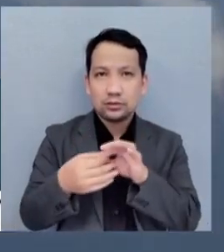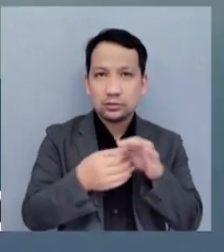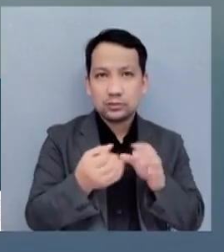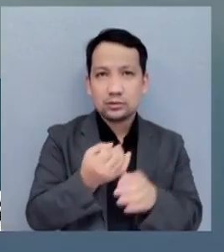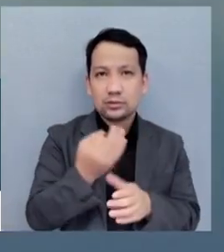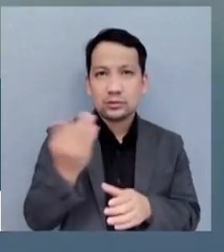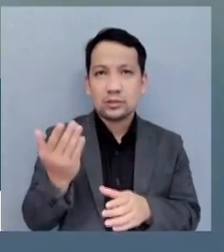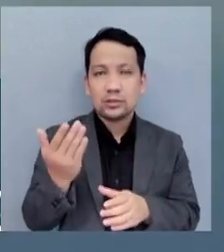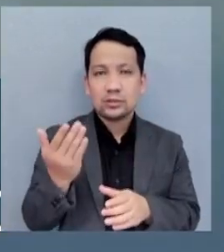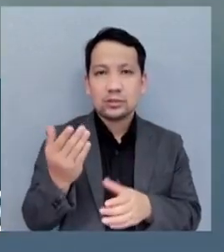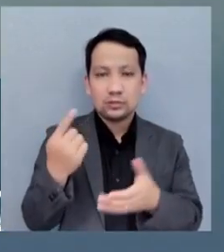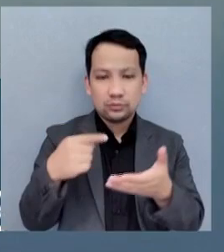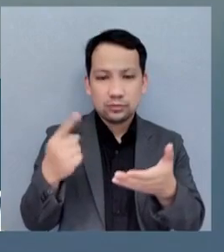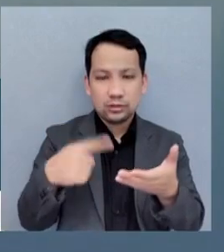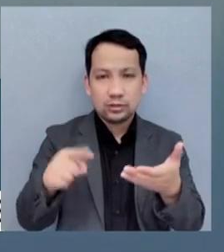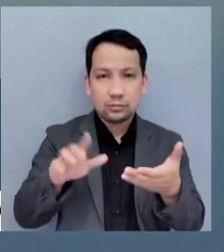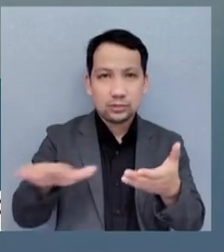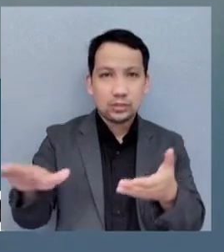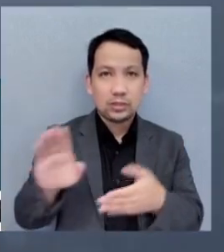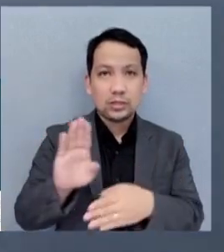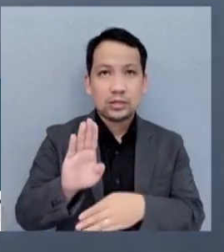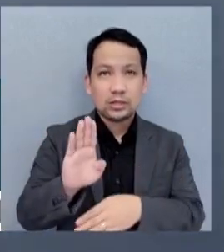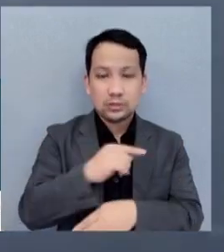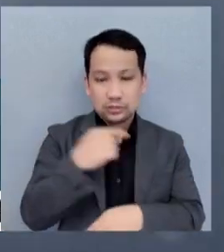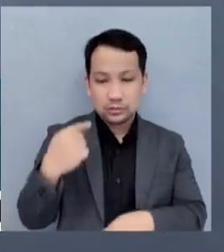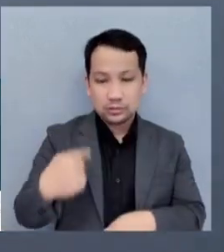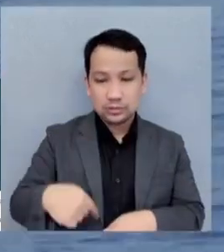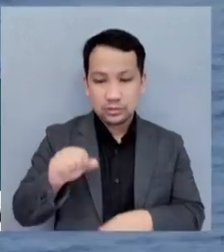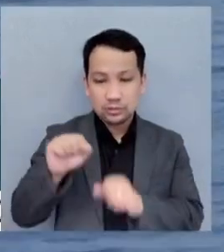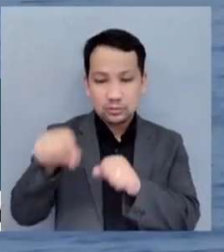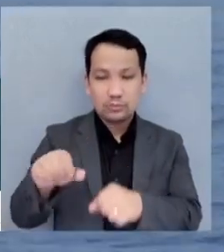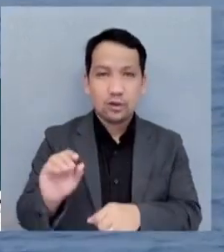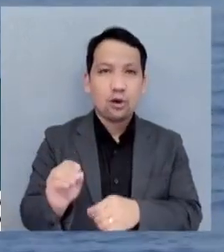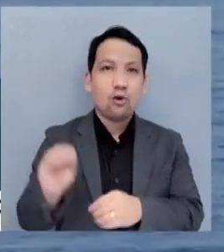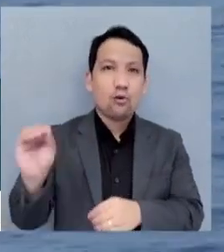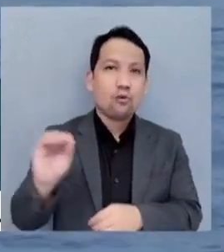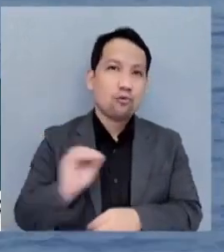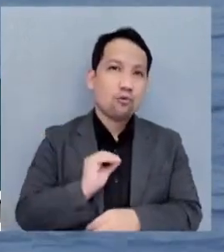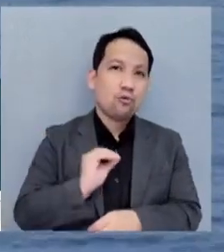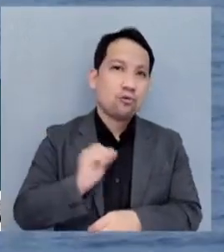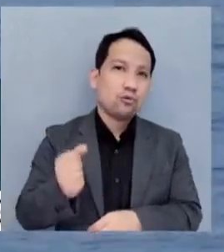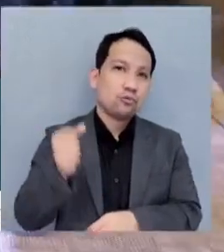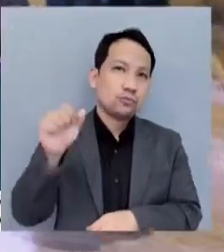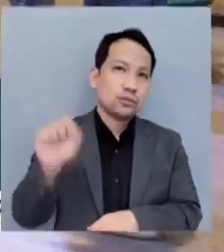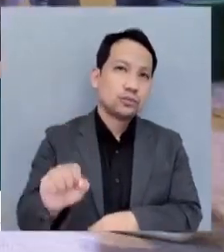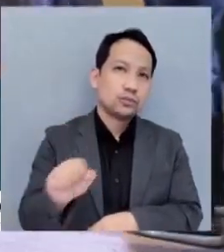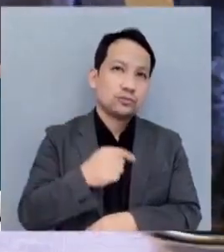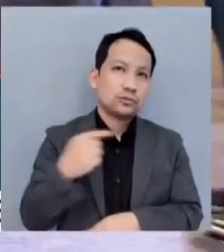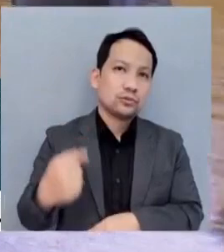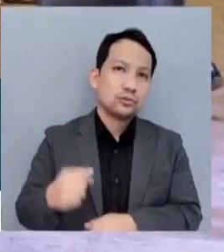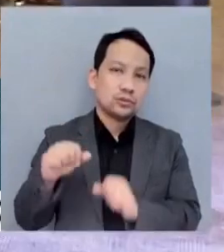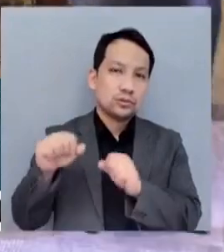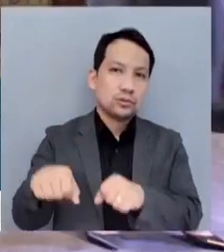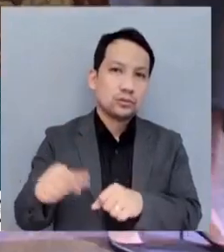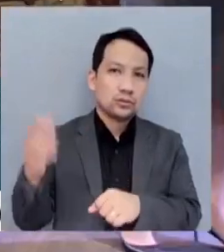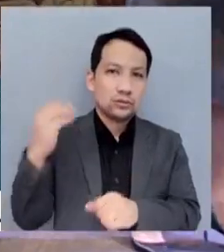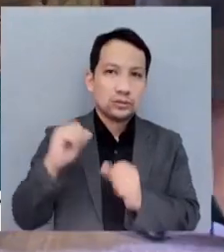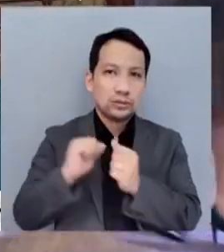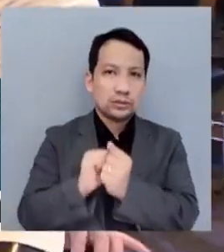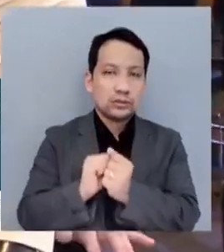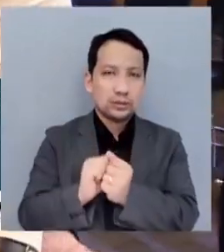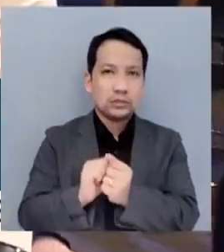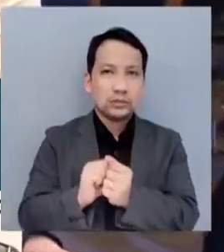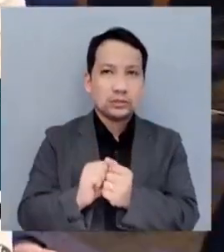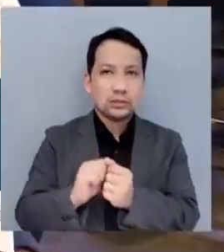to invalidate and debunk China's unilateral ownership of nearly the entire South China Sea. His former colleagues in the Aquino